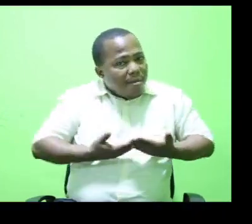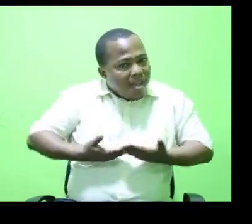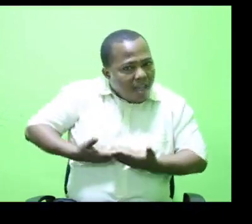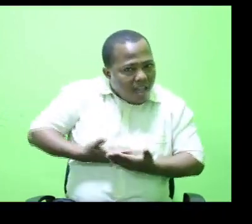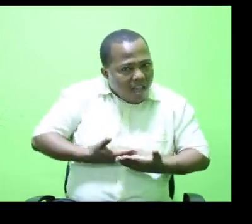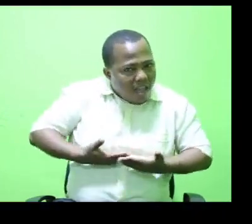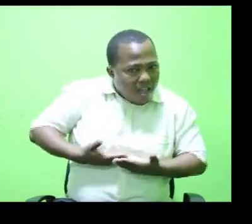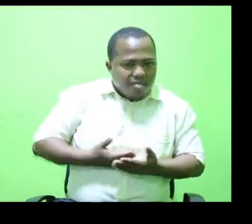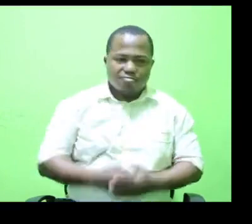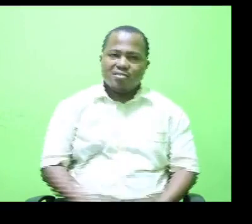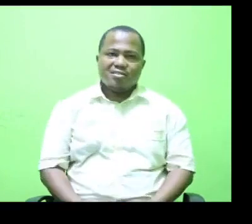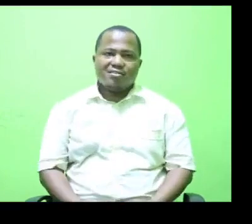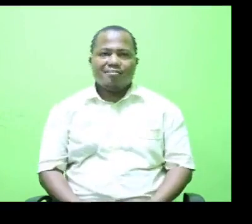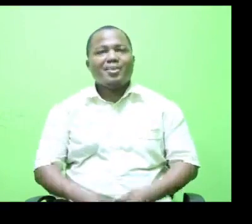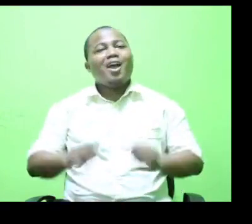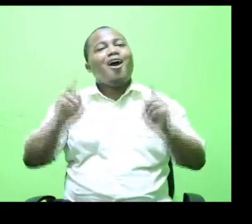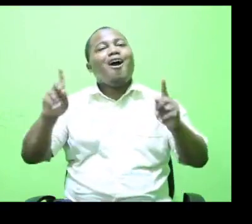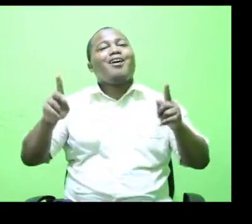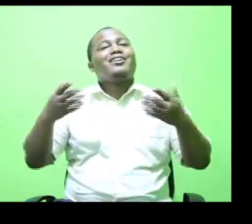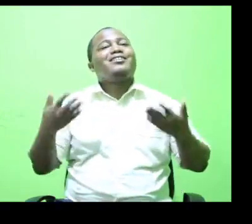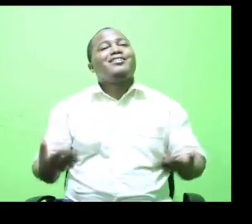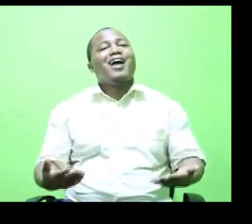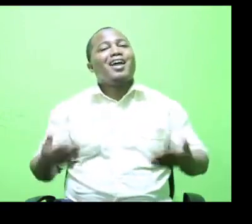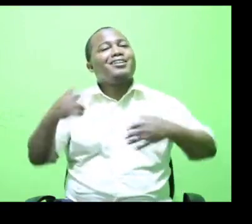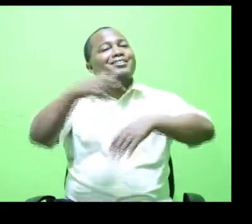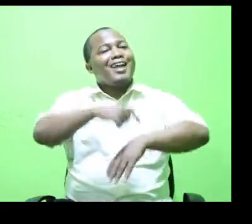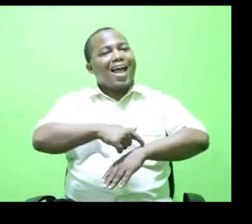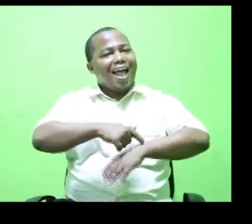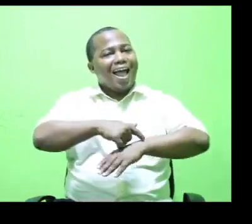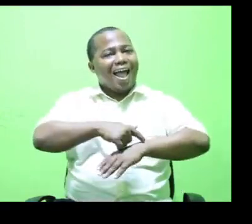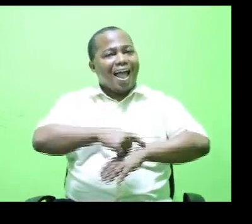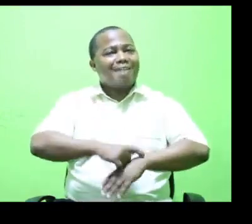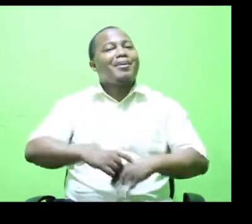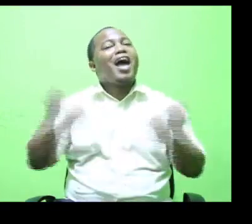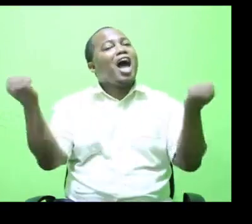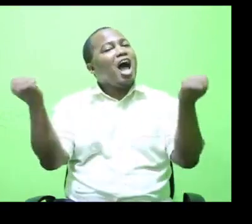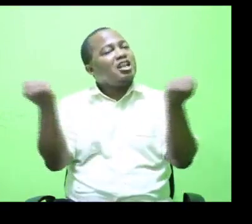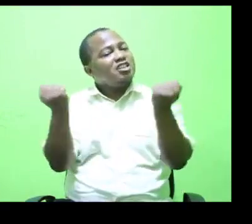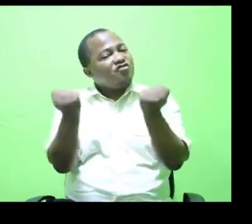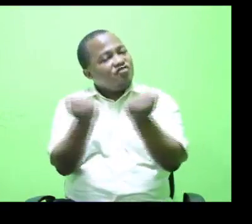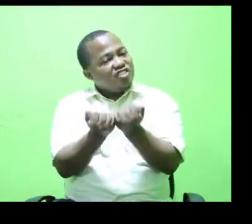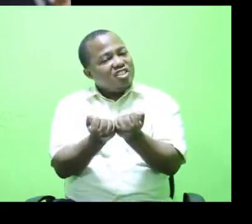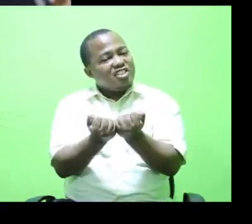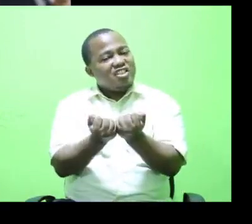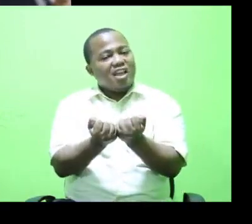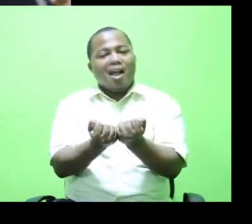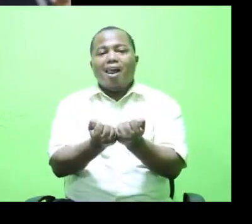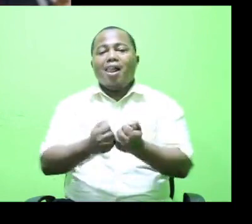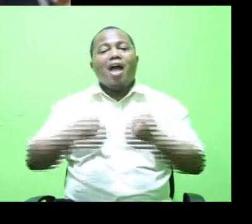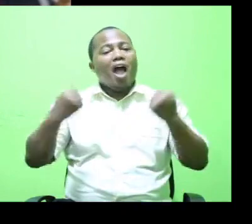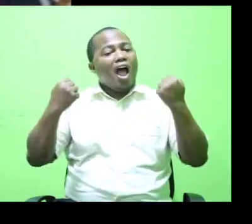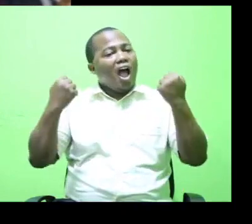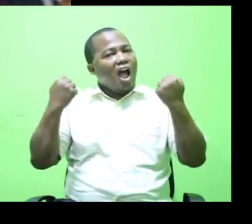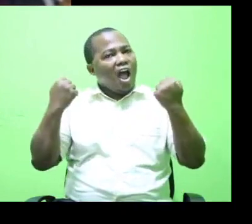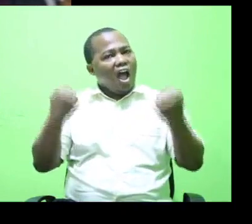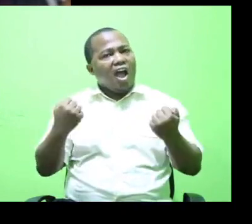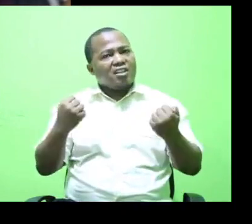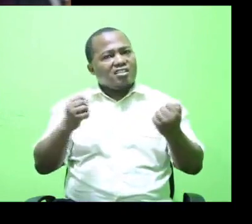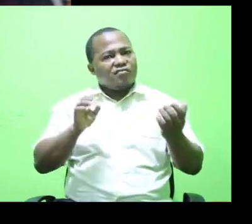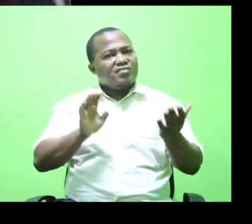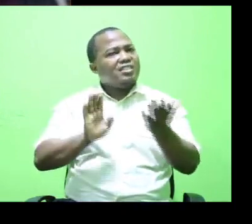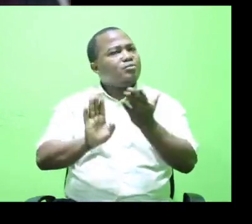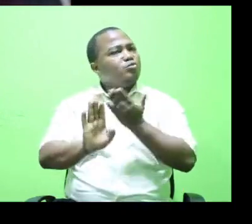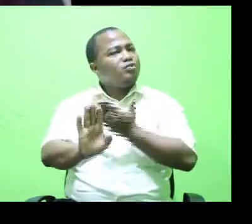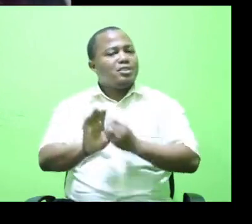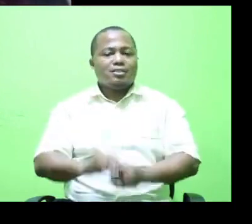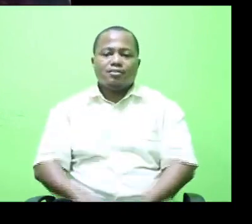Now is a time for artificial active immunity. Watch this video, please,